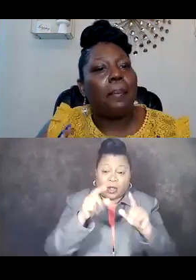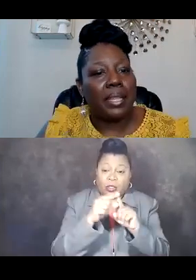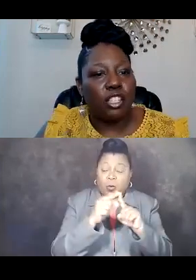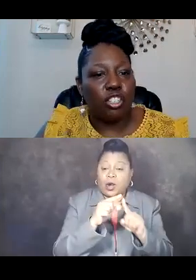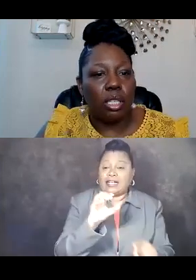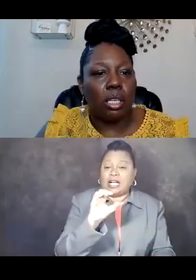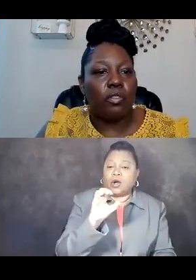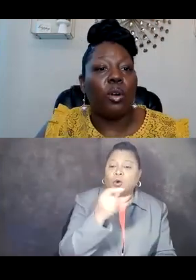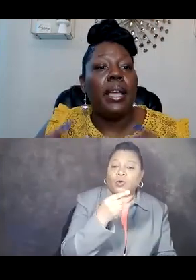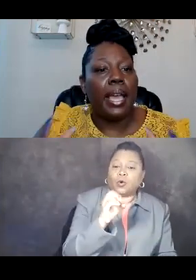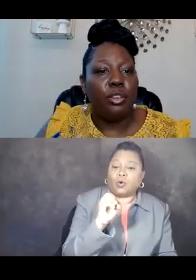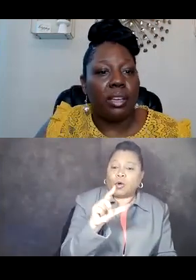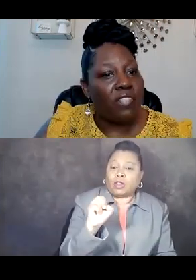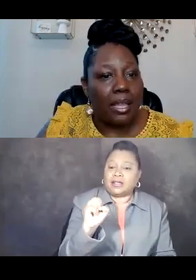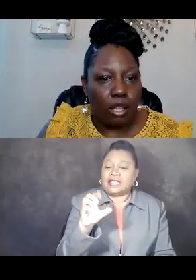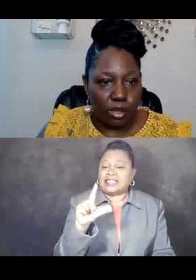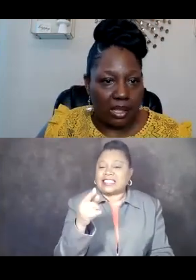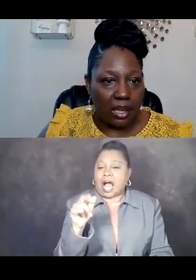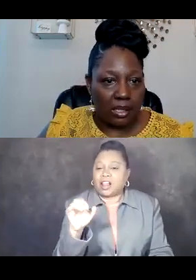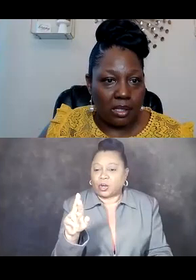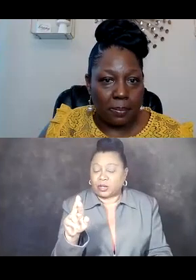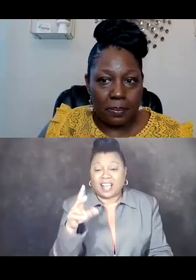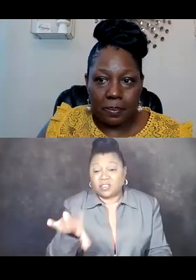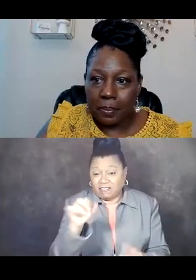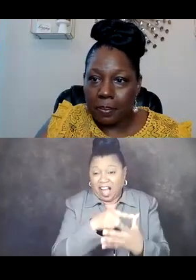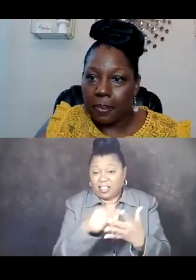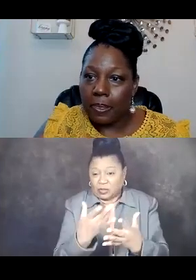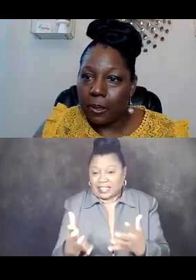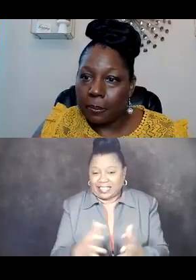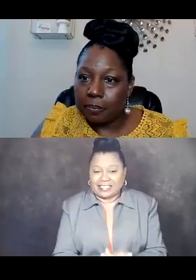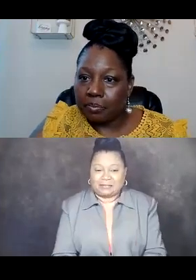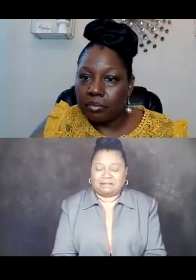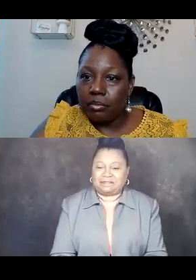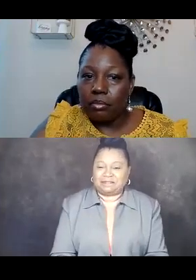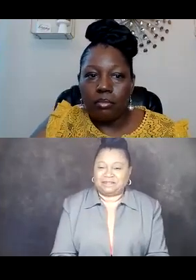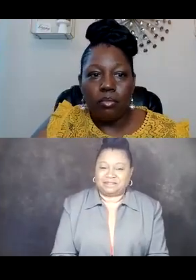the topic that you're looking for, and you can find those things.